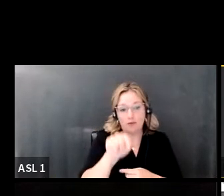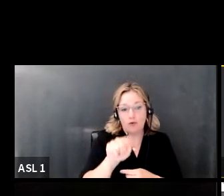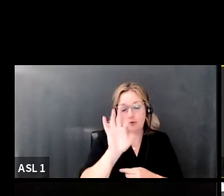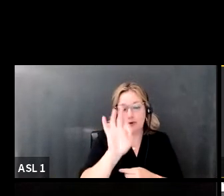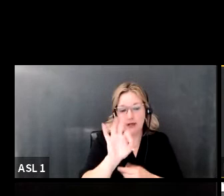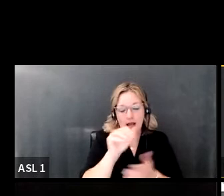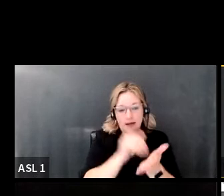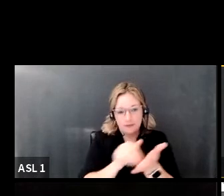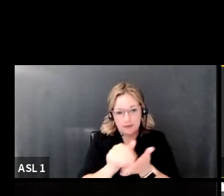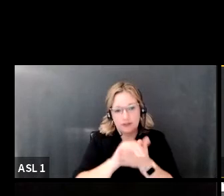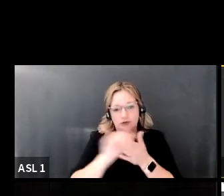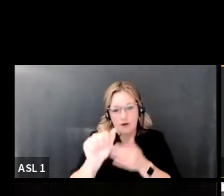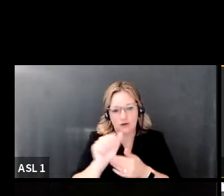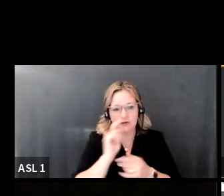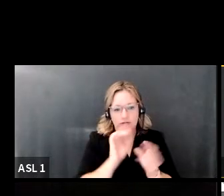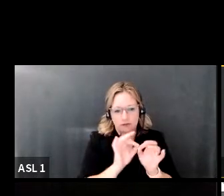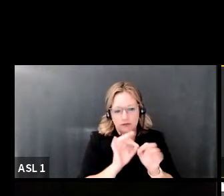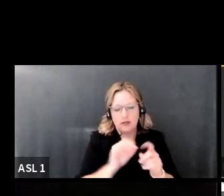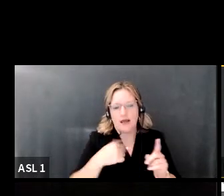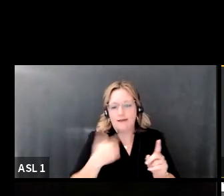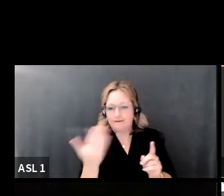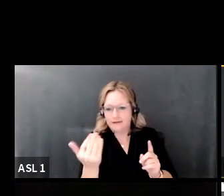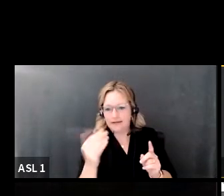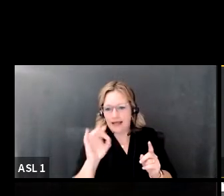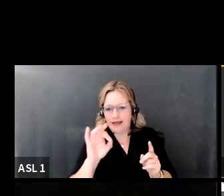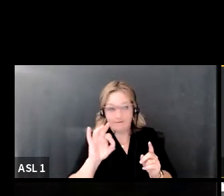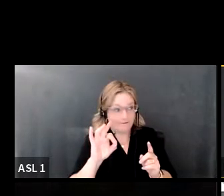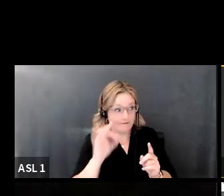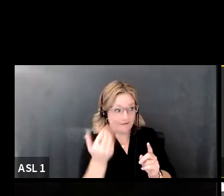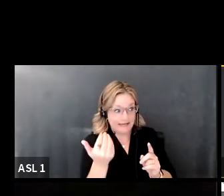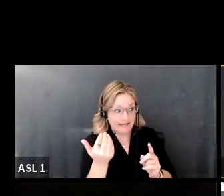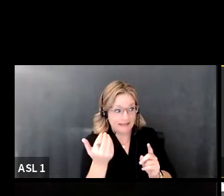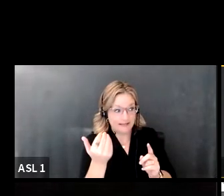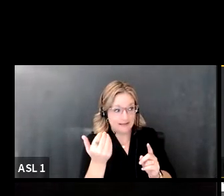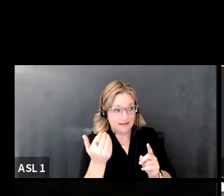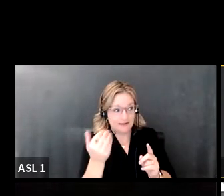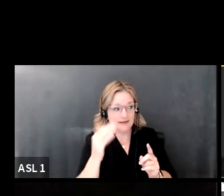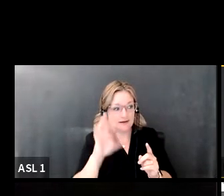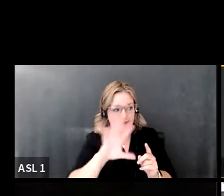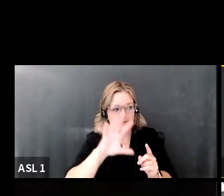cost and 15 ft reductions shown